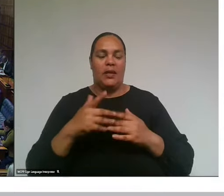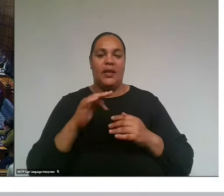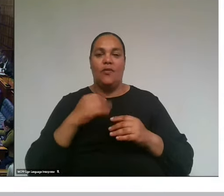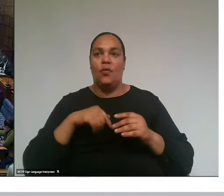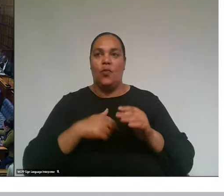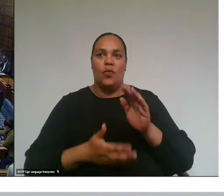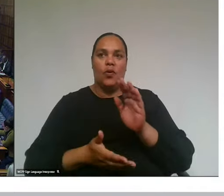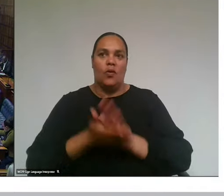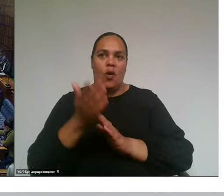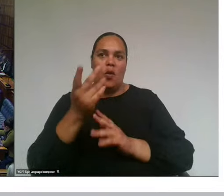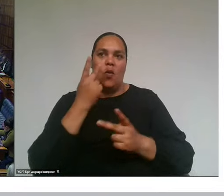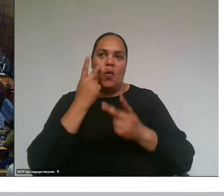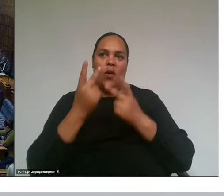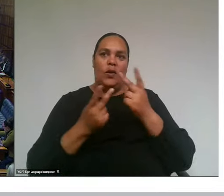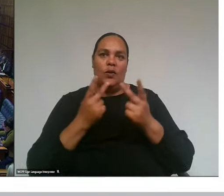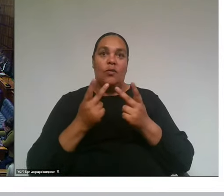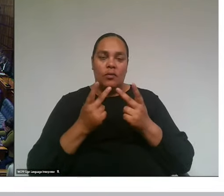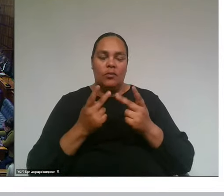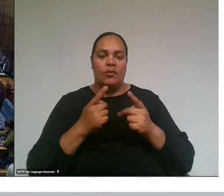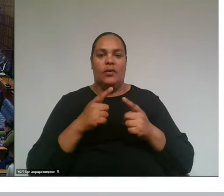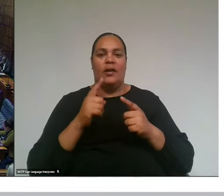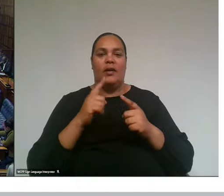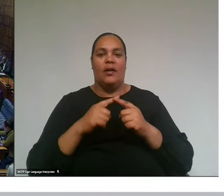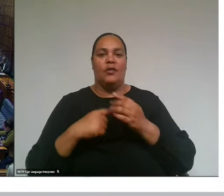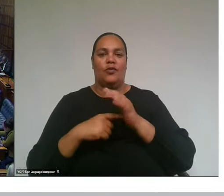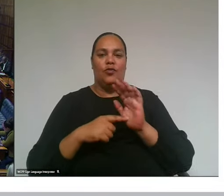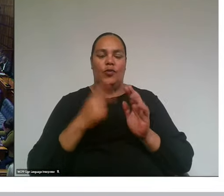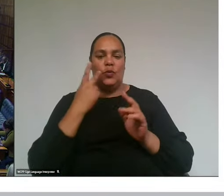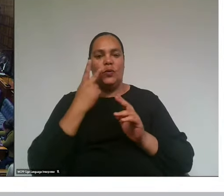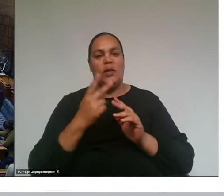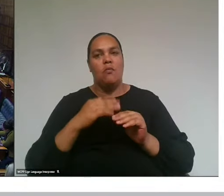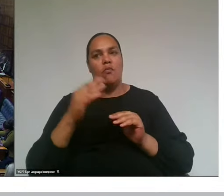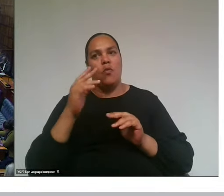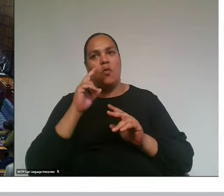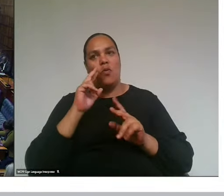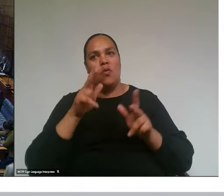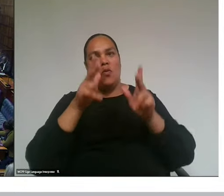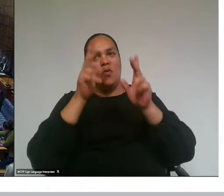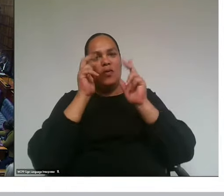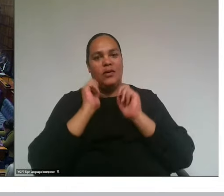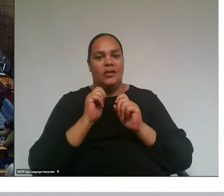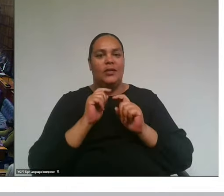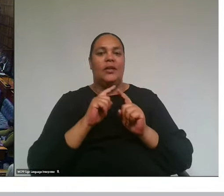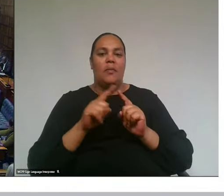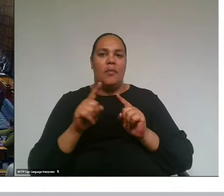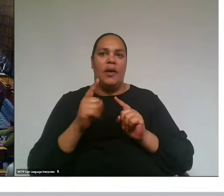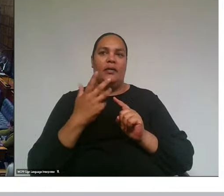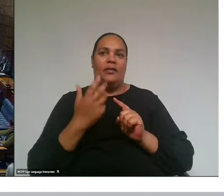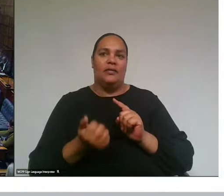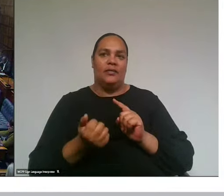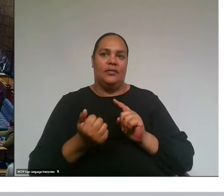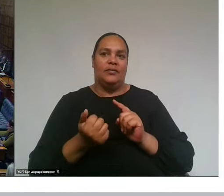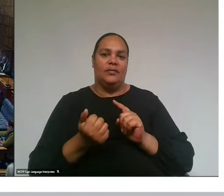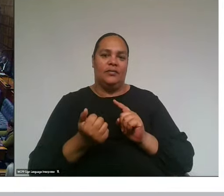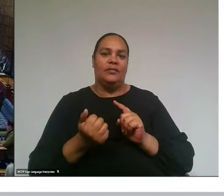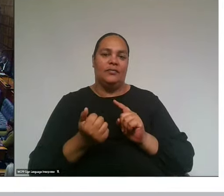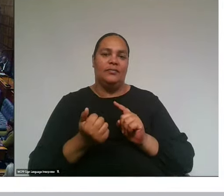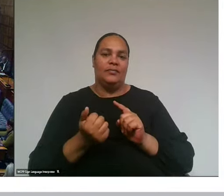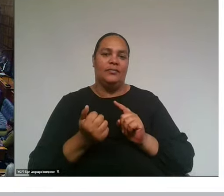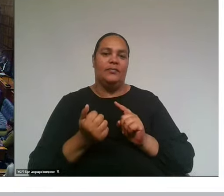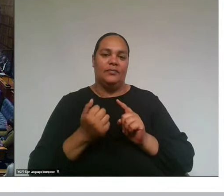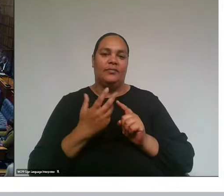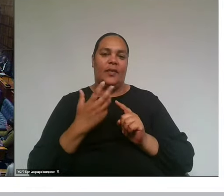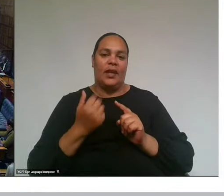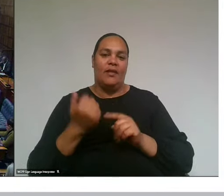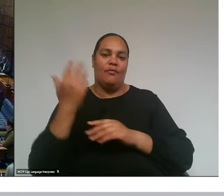and look and I'm sure the marrow will then shed even more light that is the latest that will be um um um um